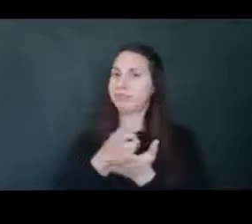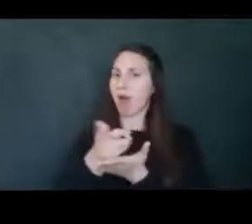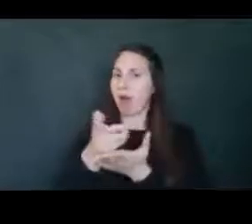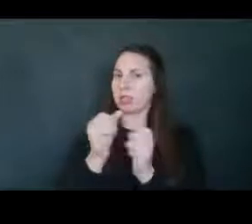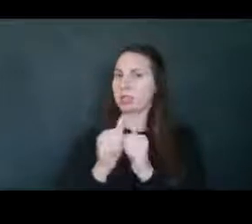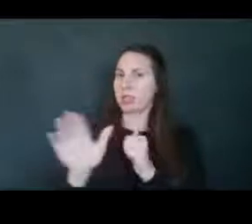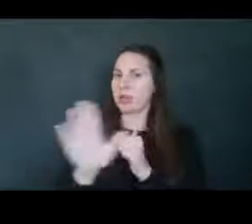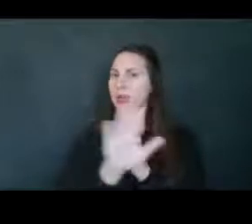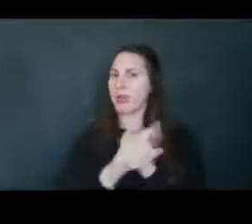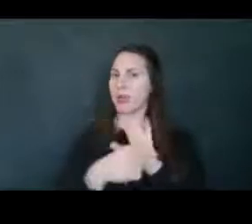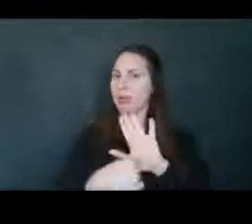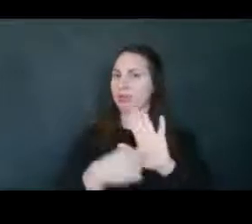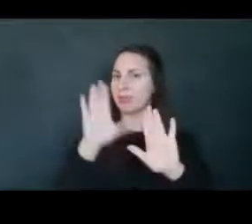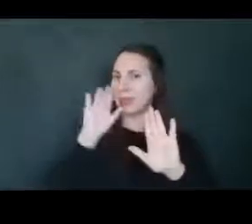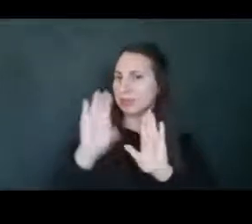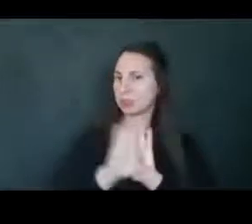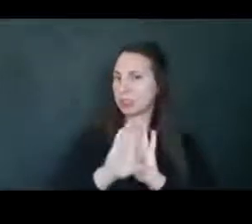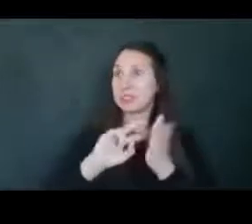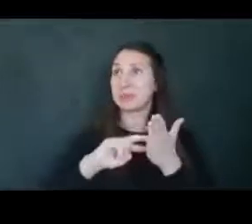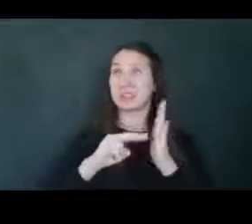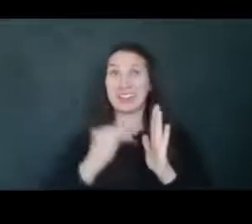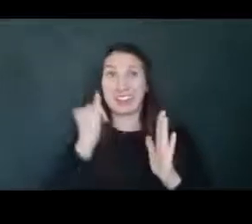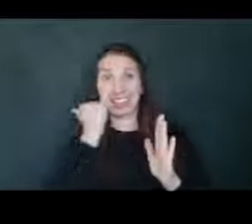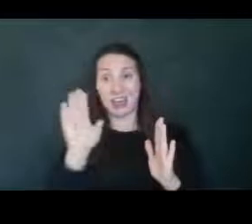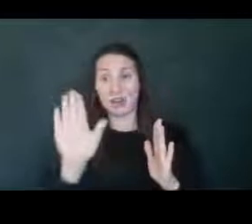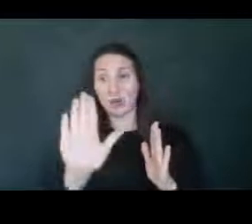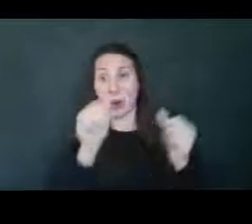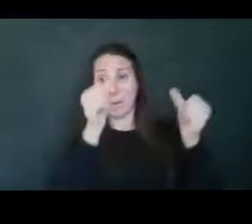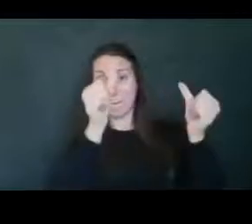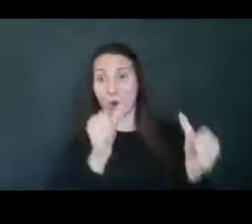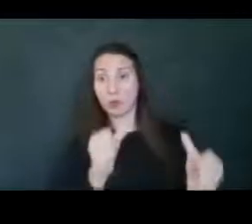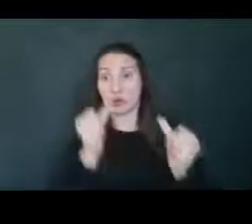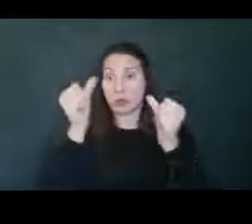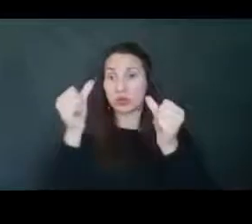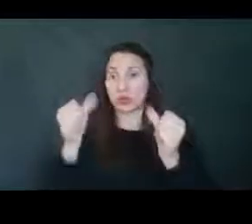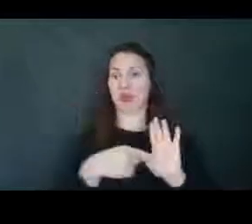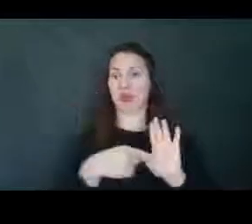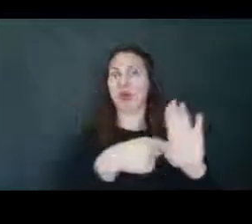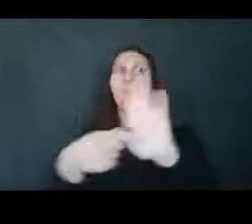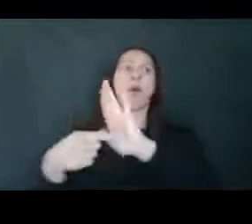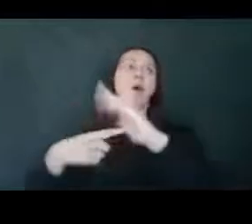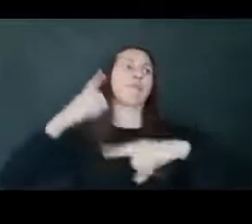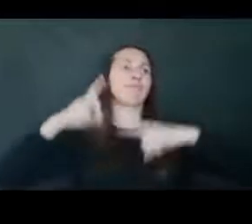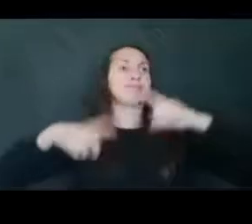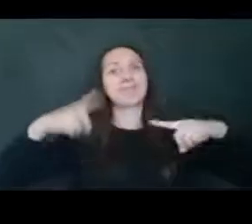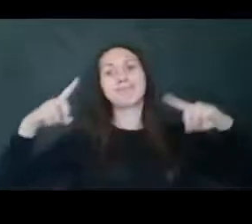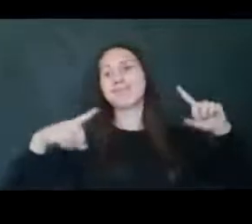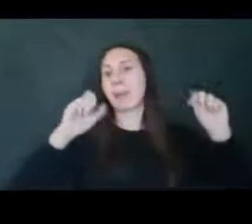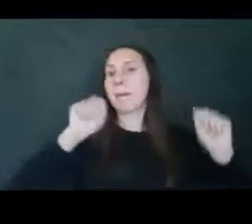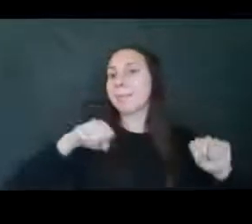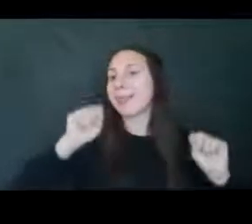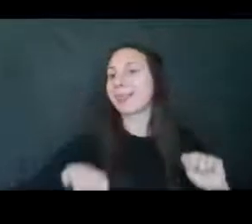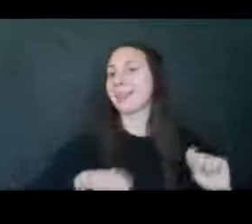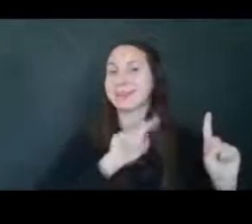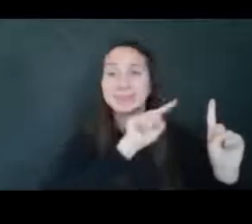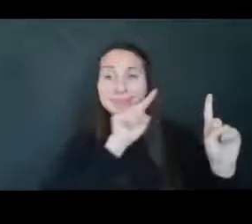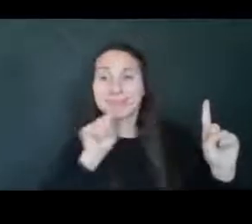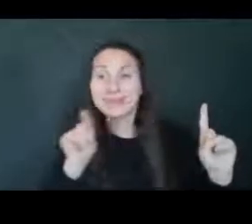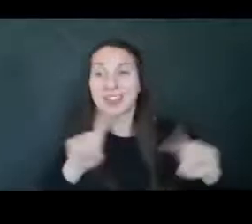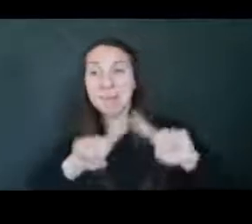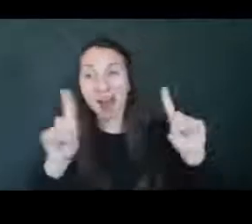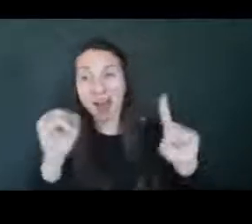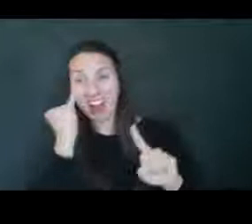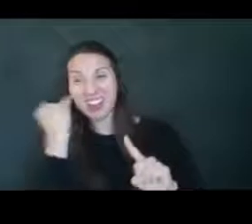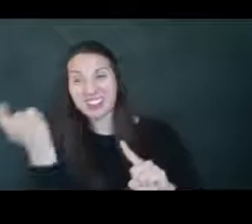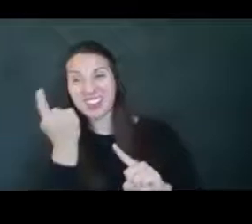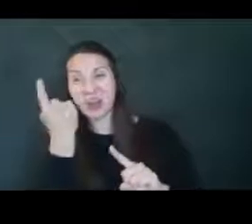including on your posters a really wide range of ability, yet when somebody comes to your program or your